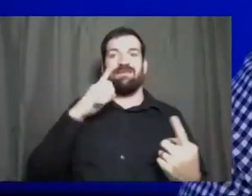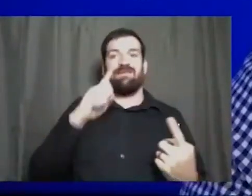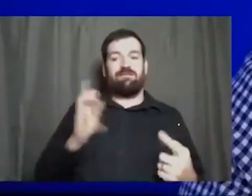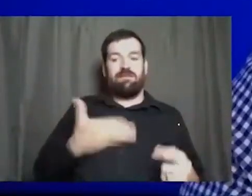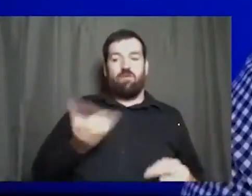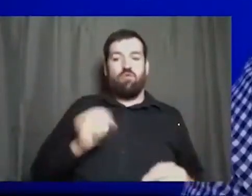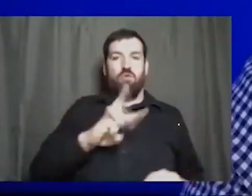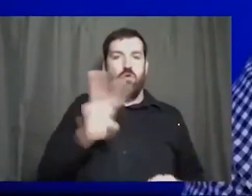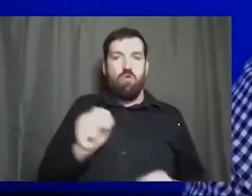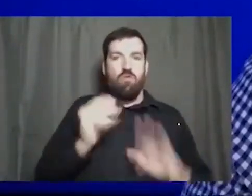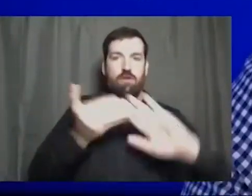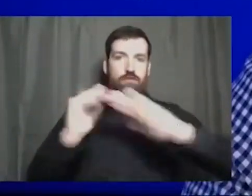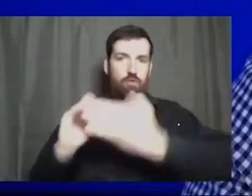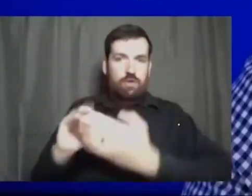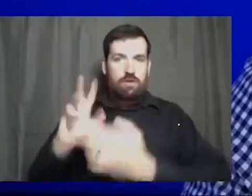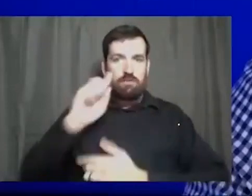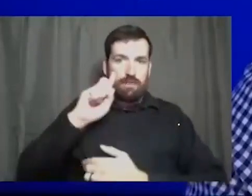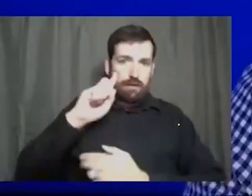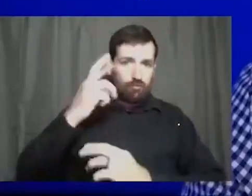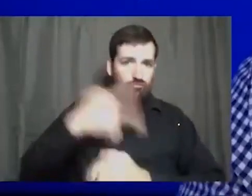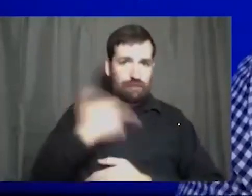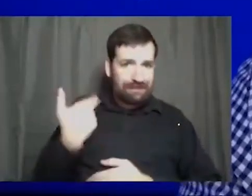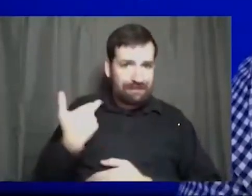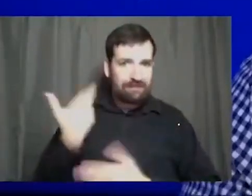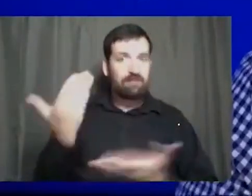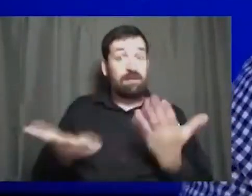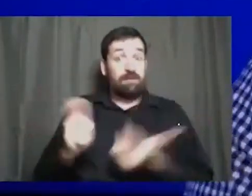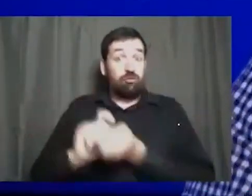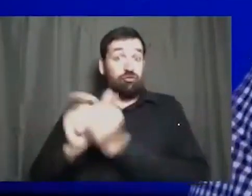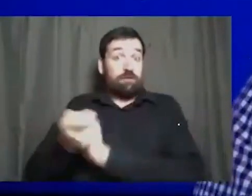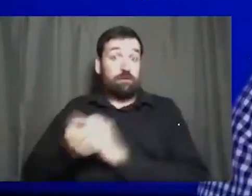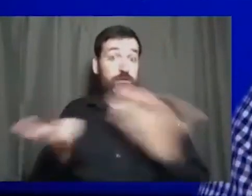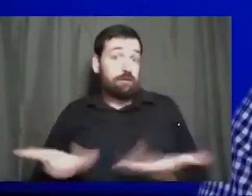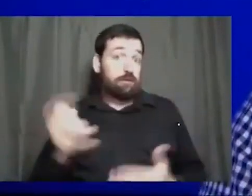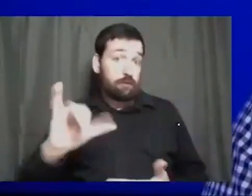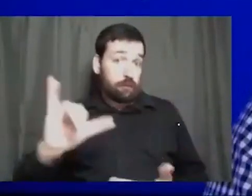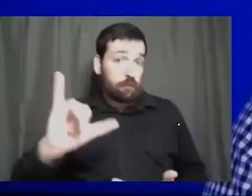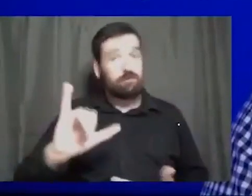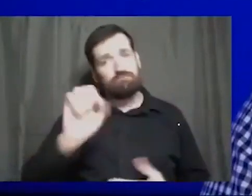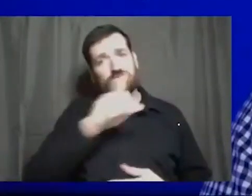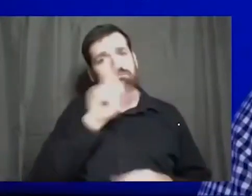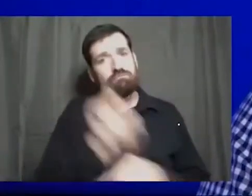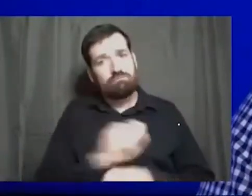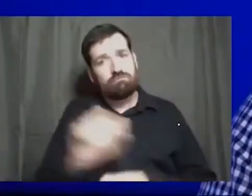about the risk may be changing for us too. So definitely concerning.